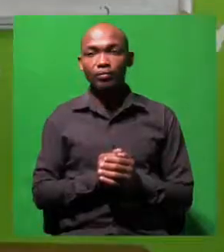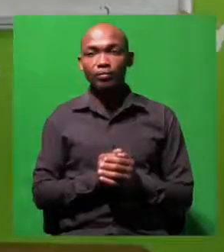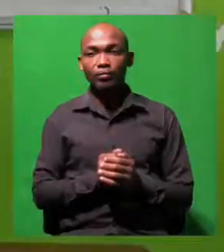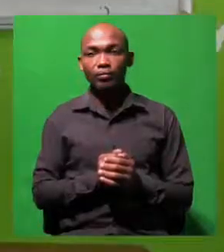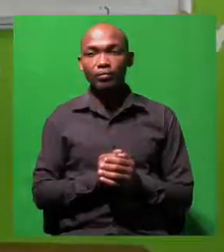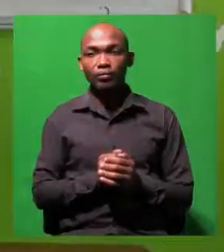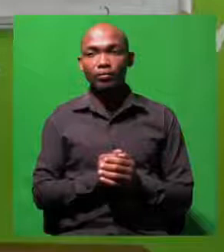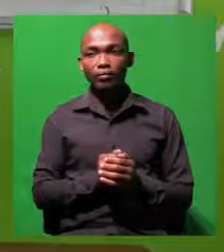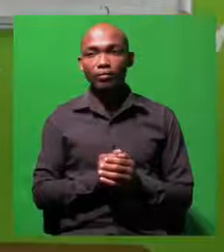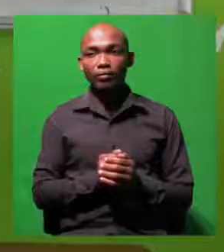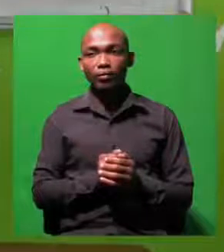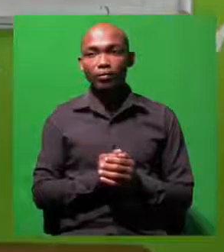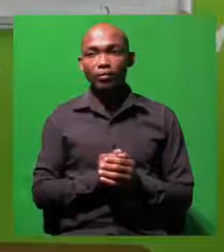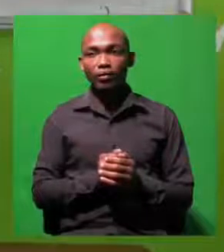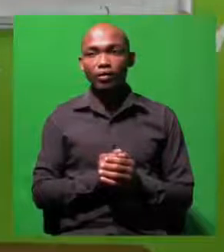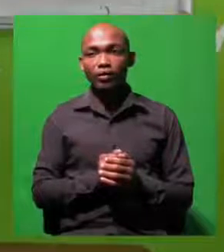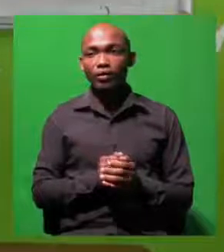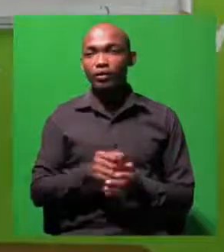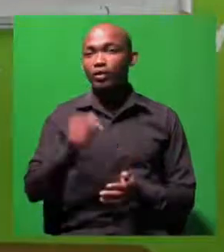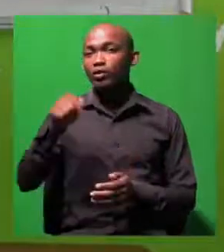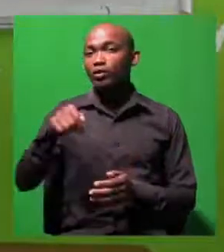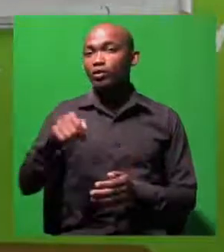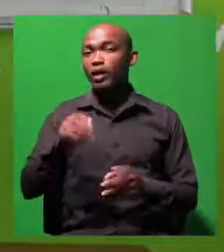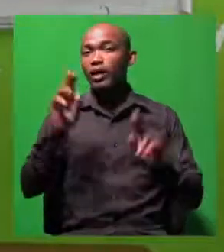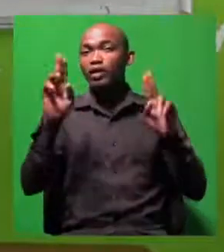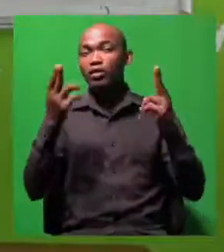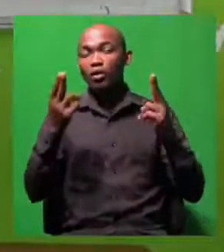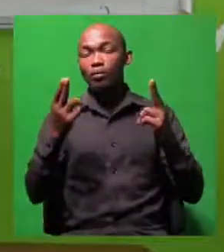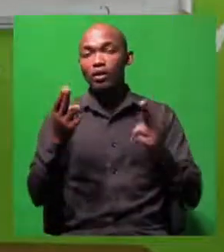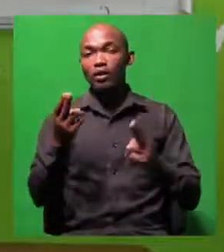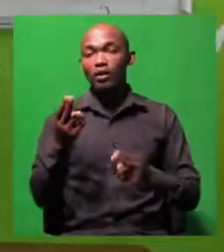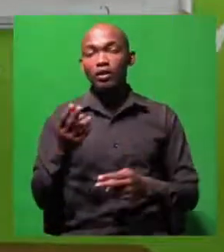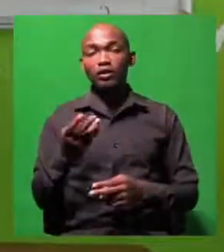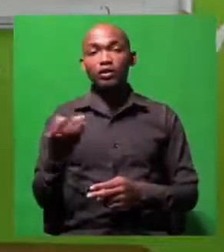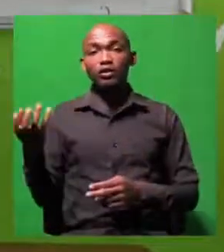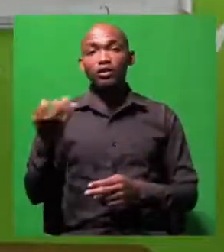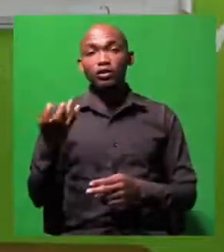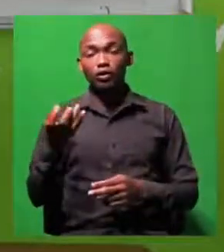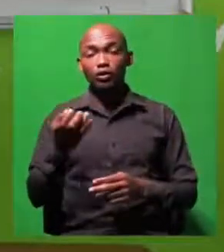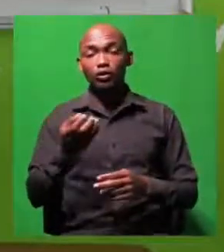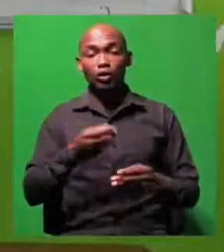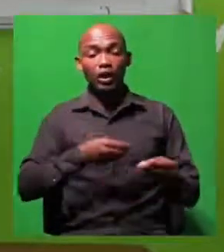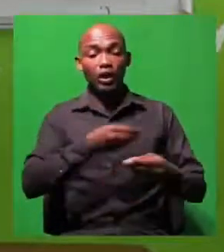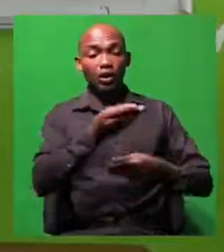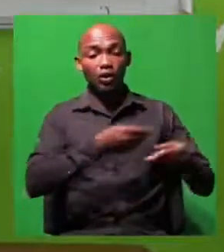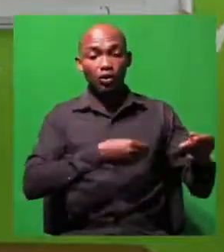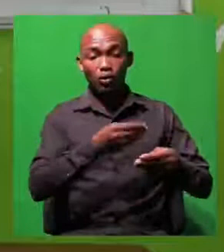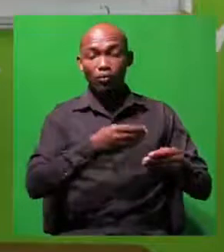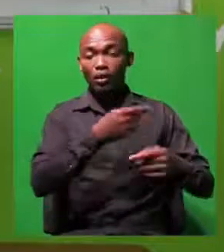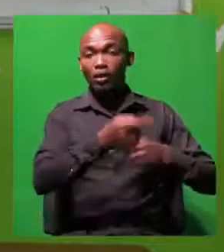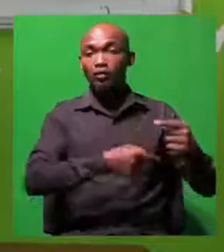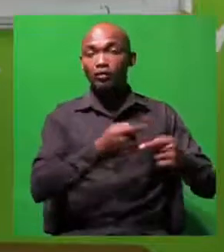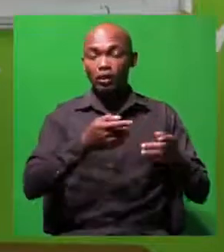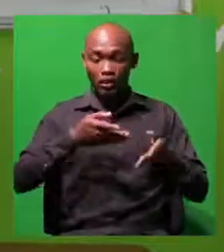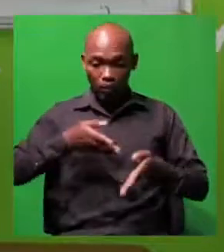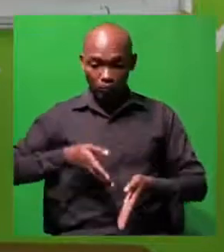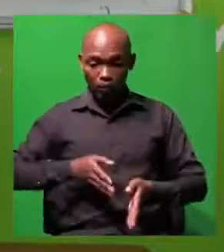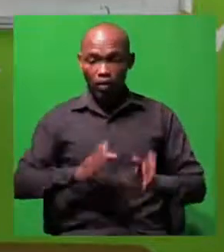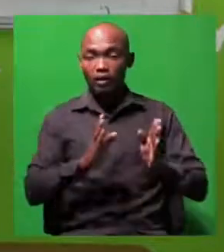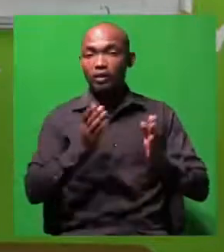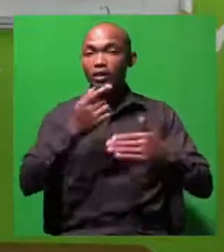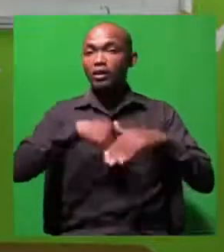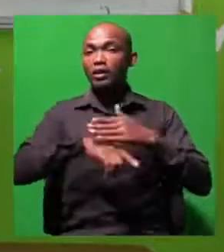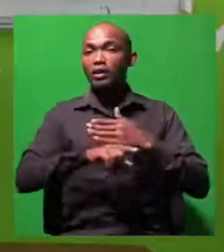today's topic is socio-economic development and production